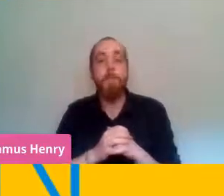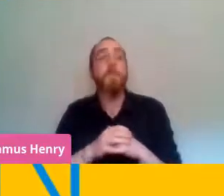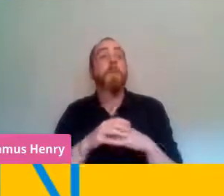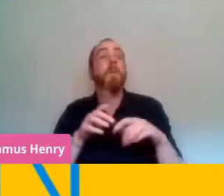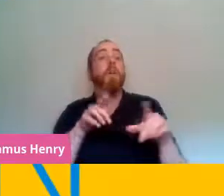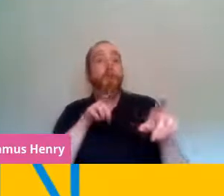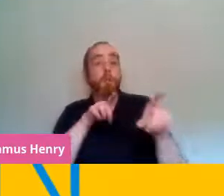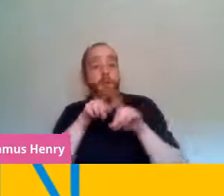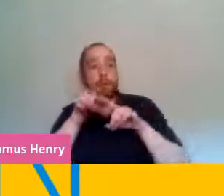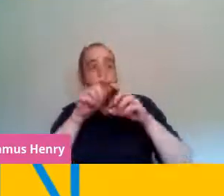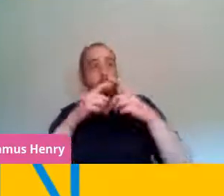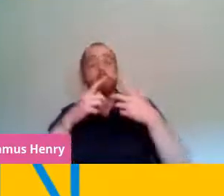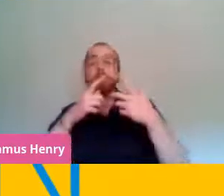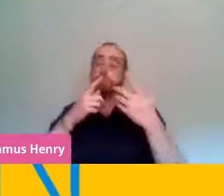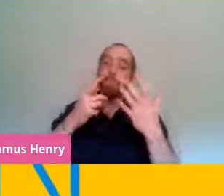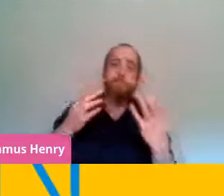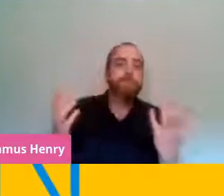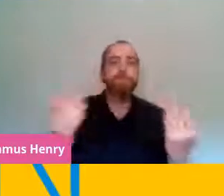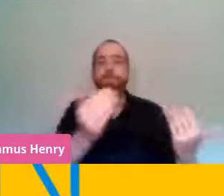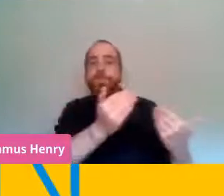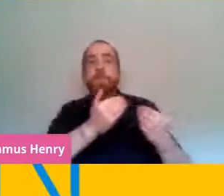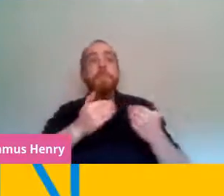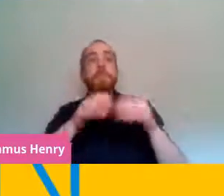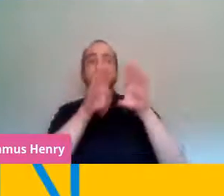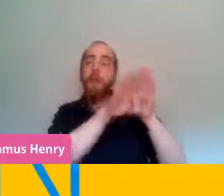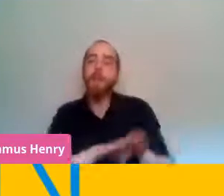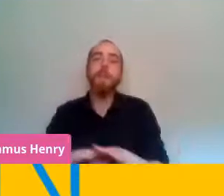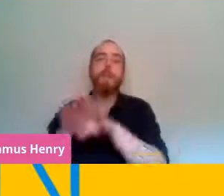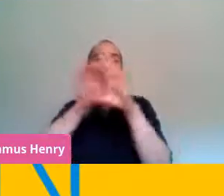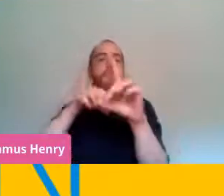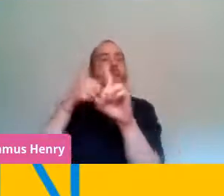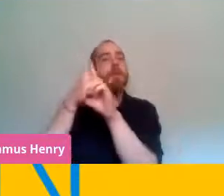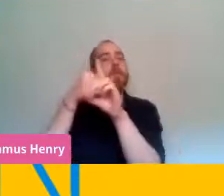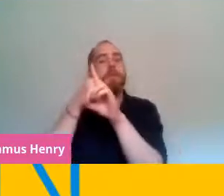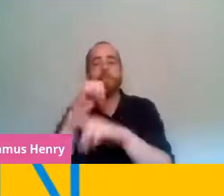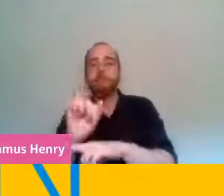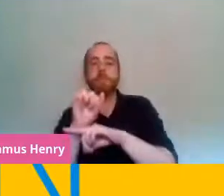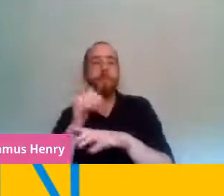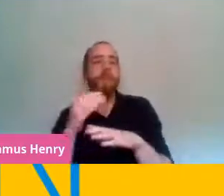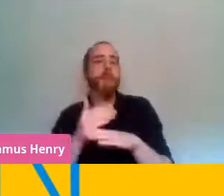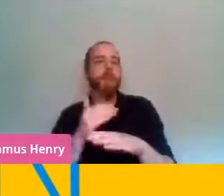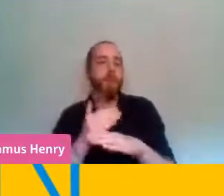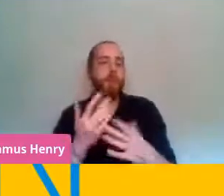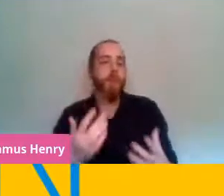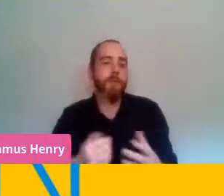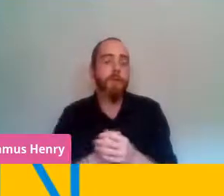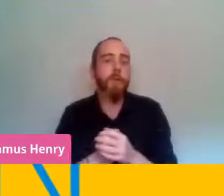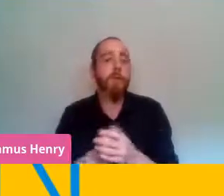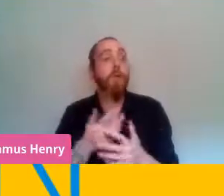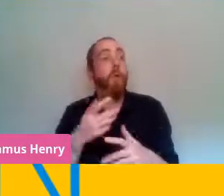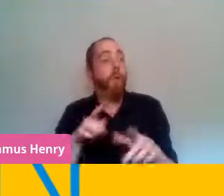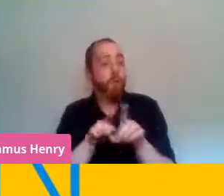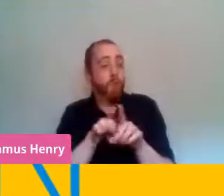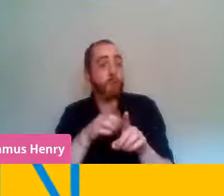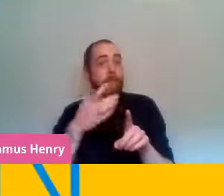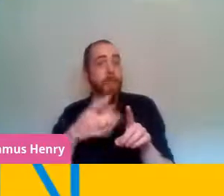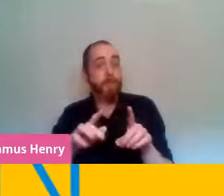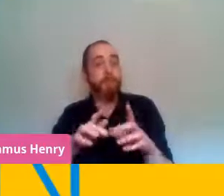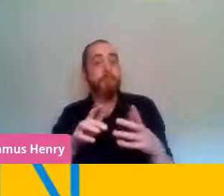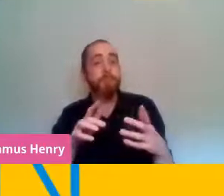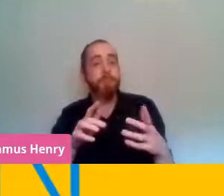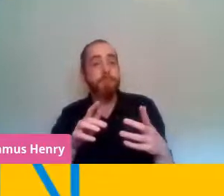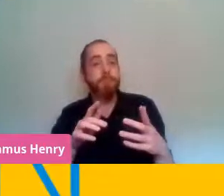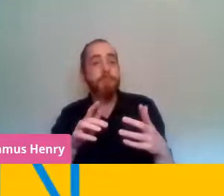jobs, which is why we're here, today, and some of those things. We've also spoken out very much